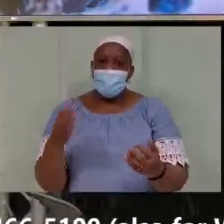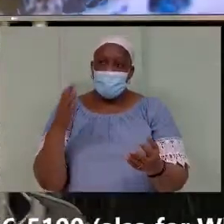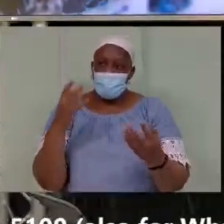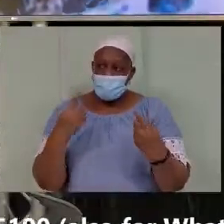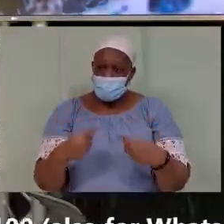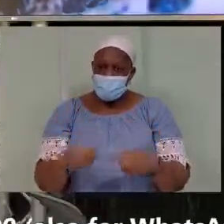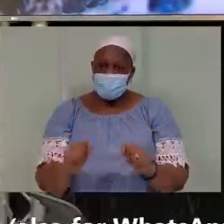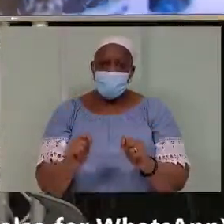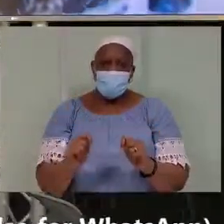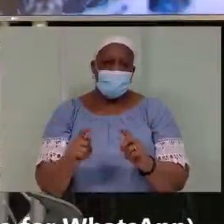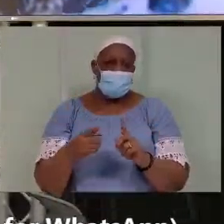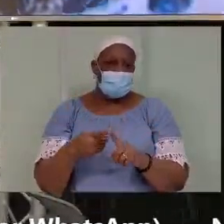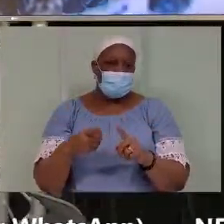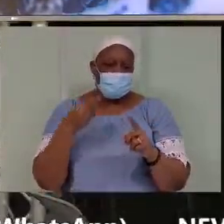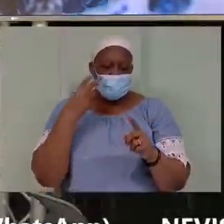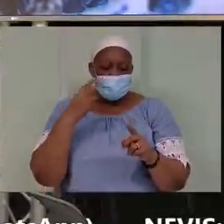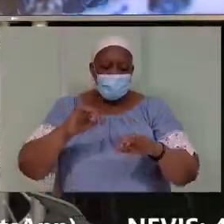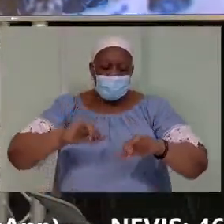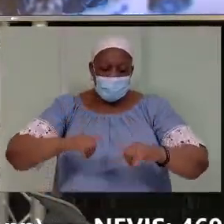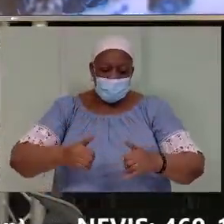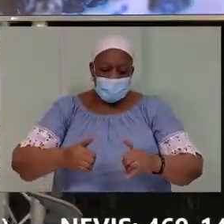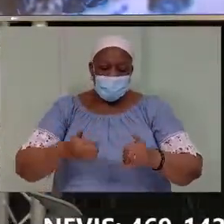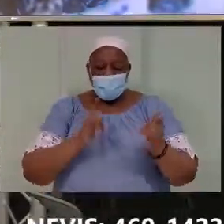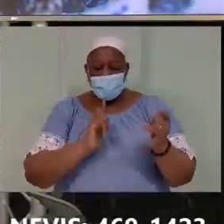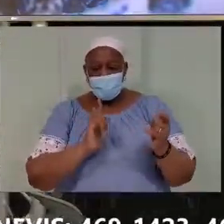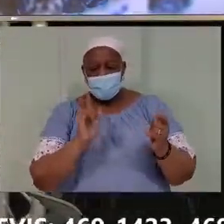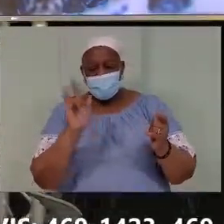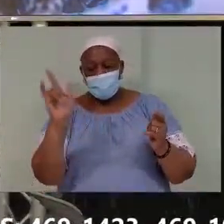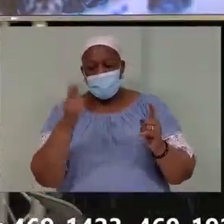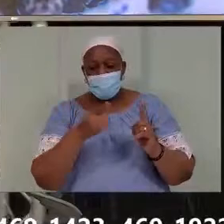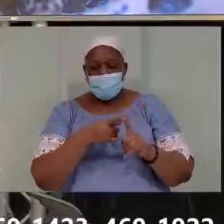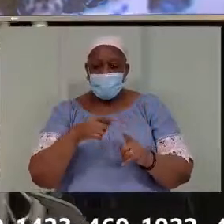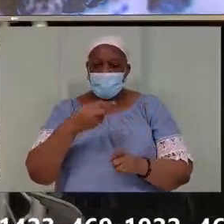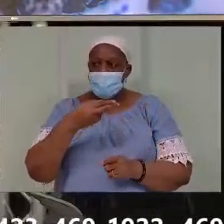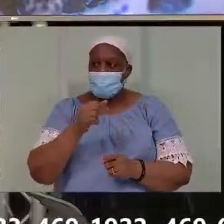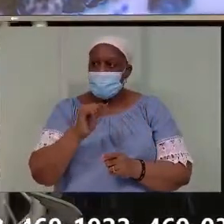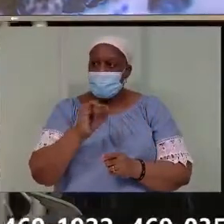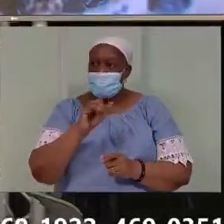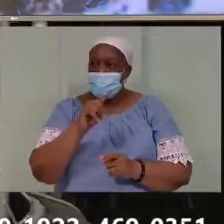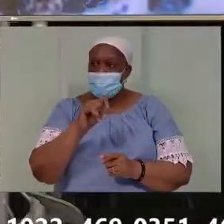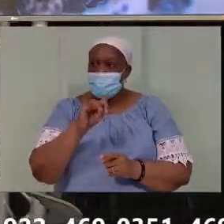the Haitians, but there are some,